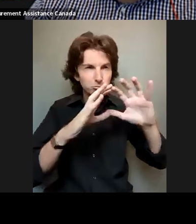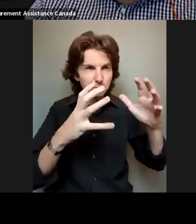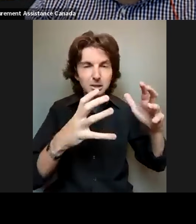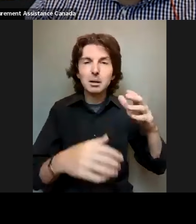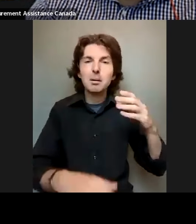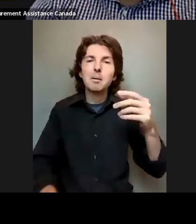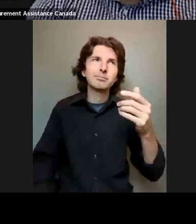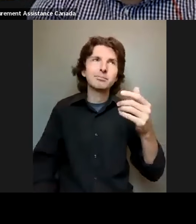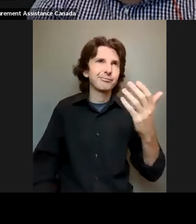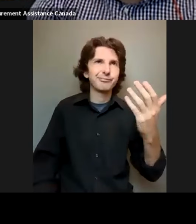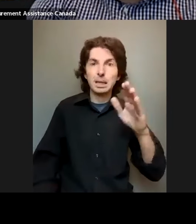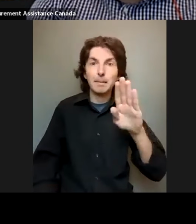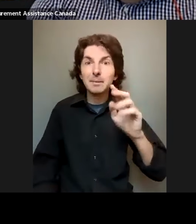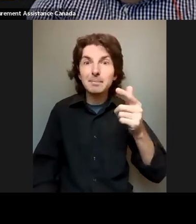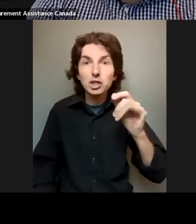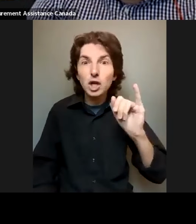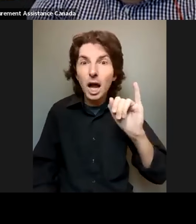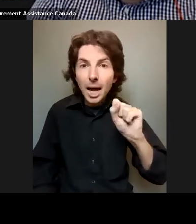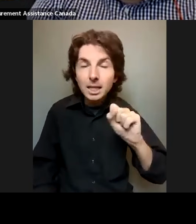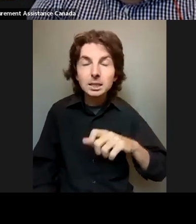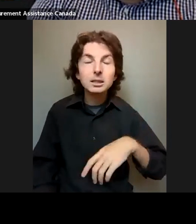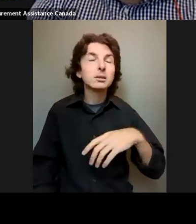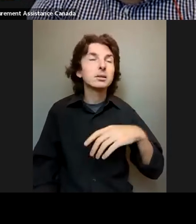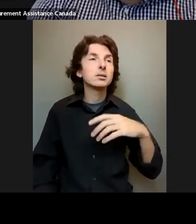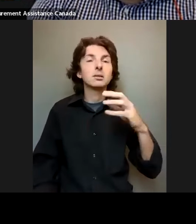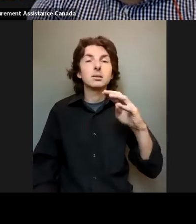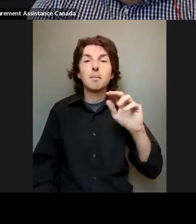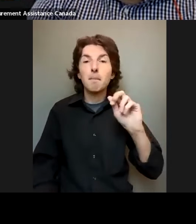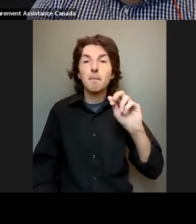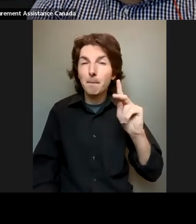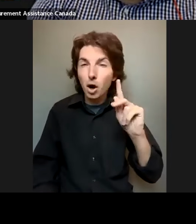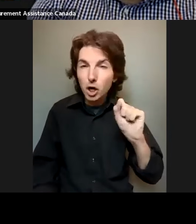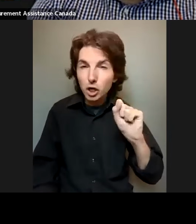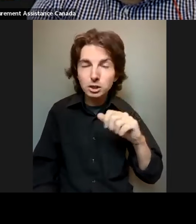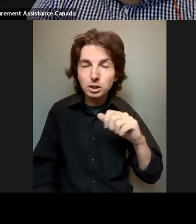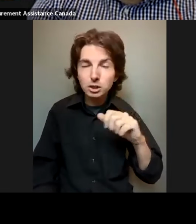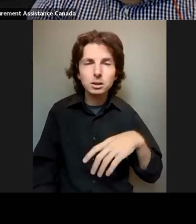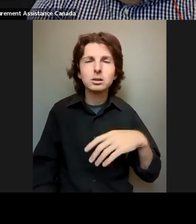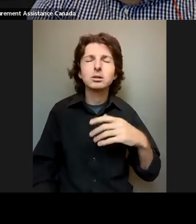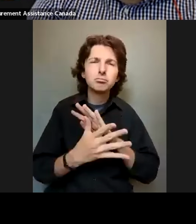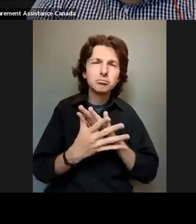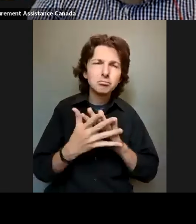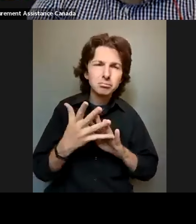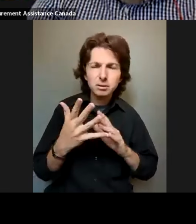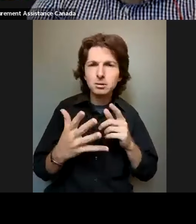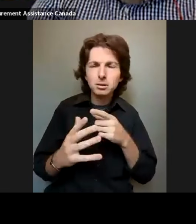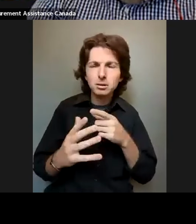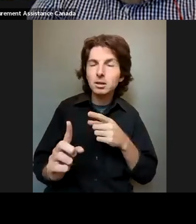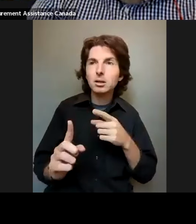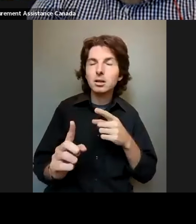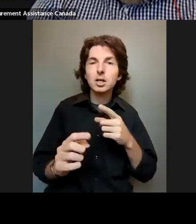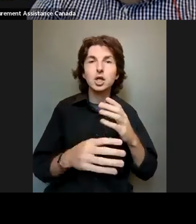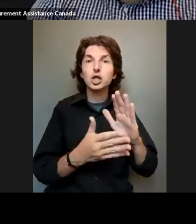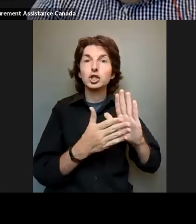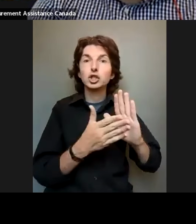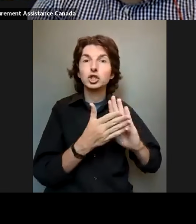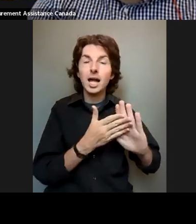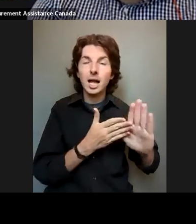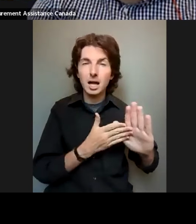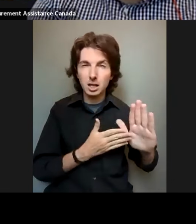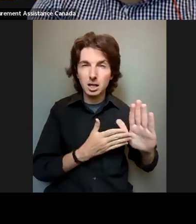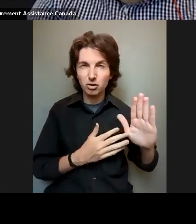a few of those names come to my mind right now. However, in the janitorial